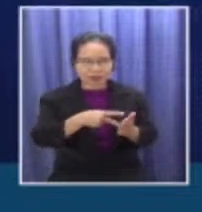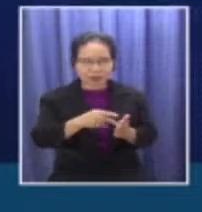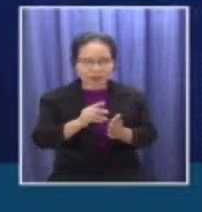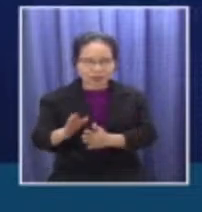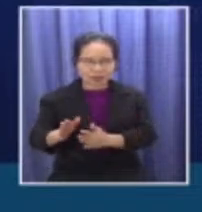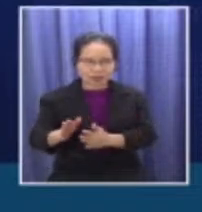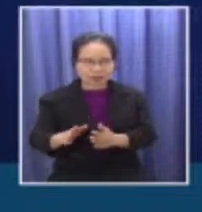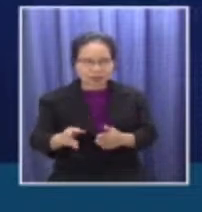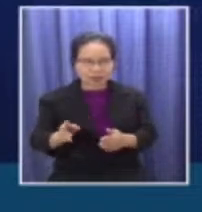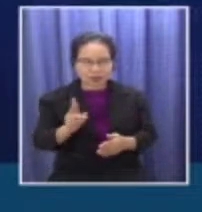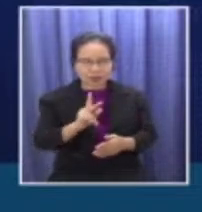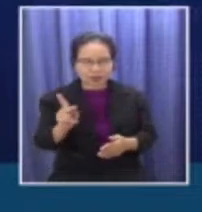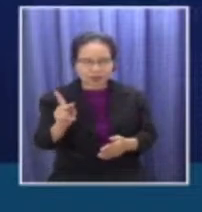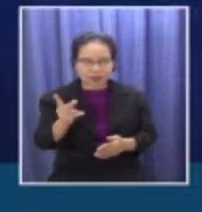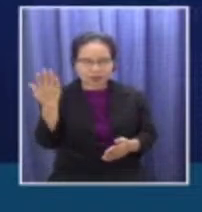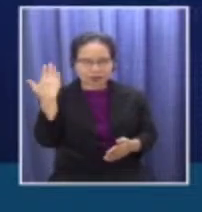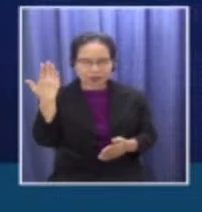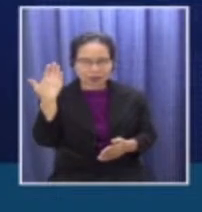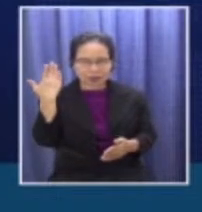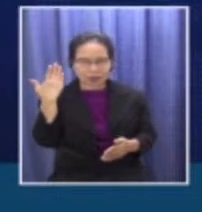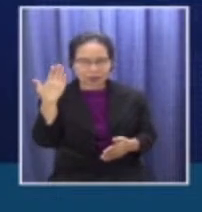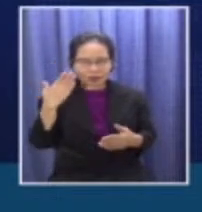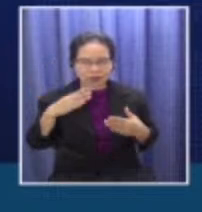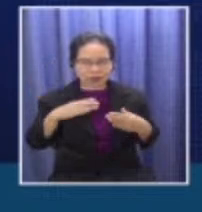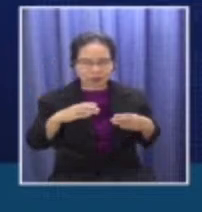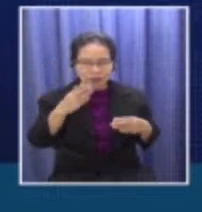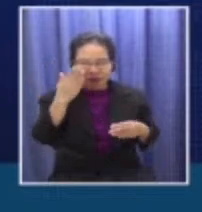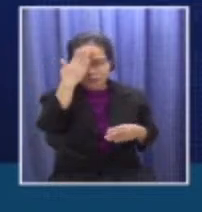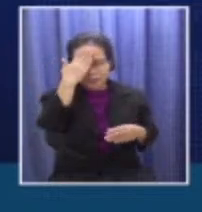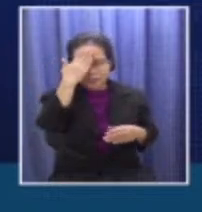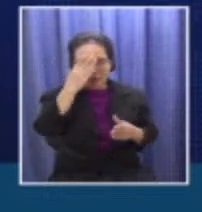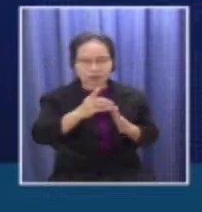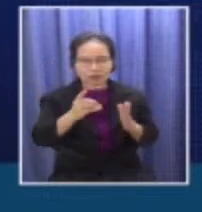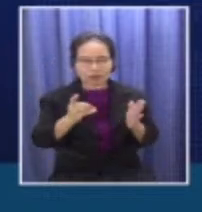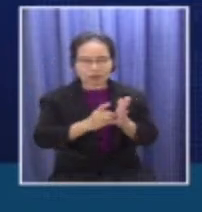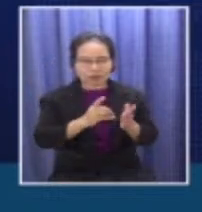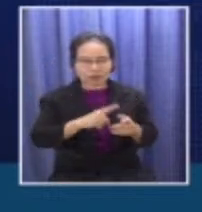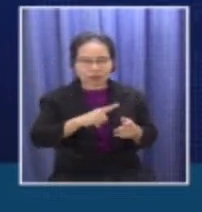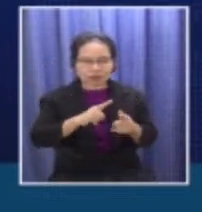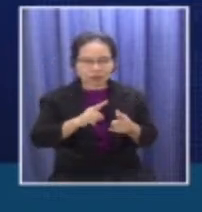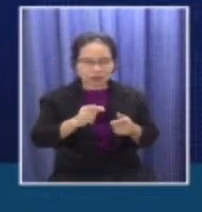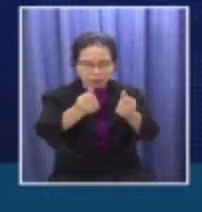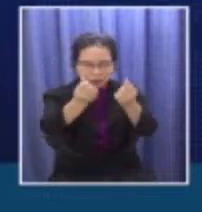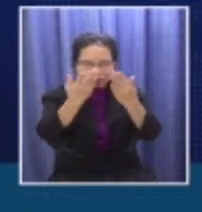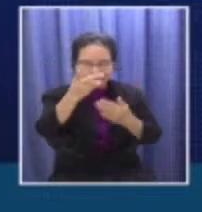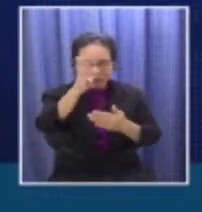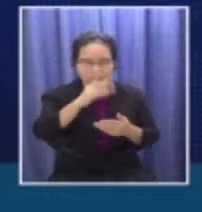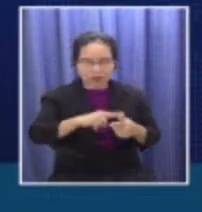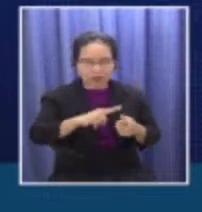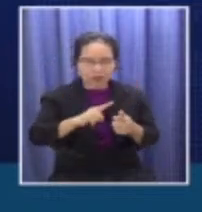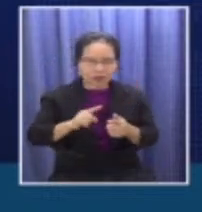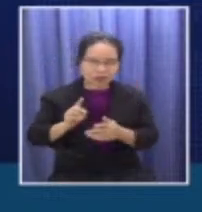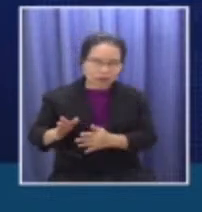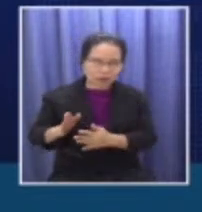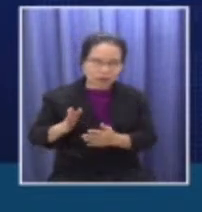na mmom mprɛko no mpo kum wɔanom ho sɛne sɛ bɛma ahɔmmɔne kwan ma wɔanom atena wɔn mu